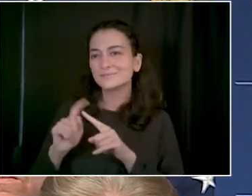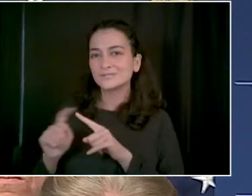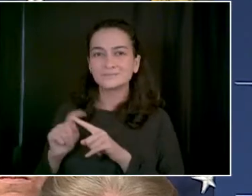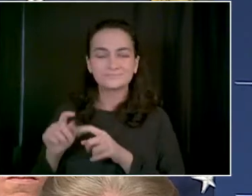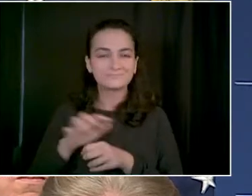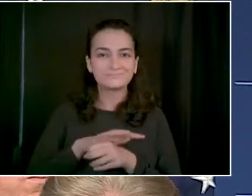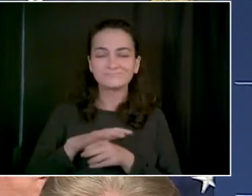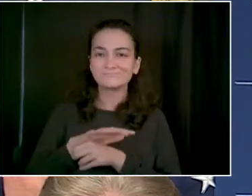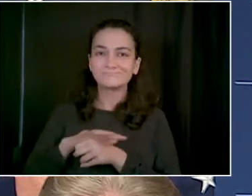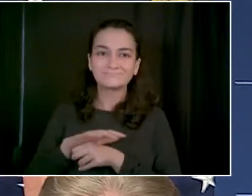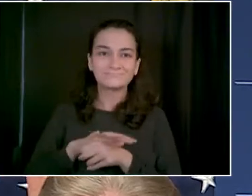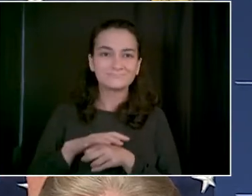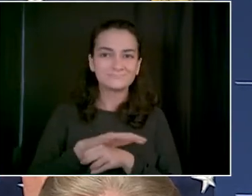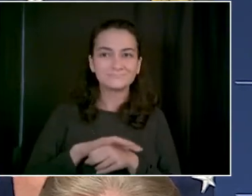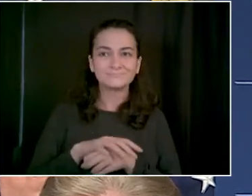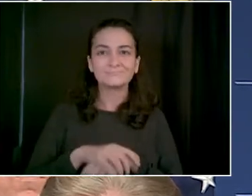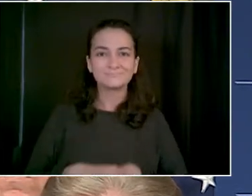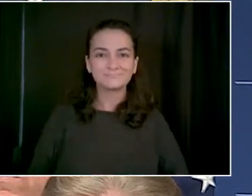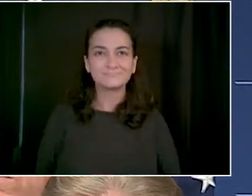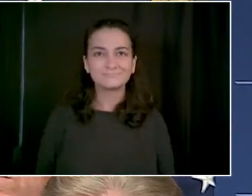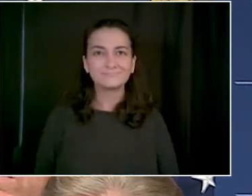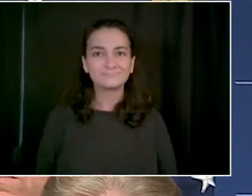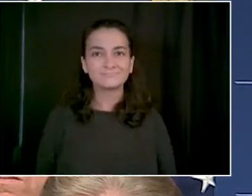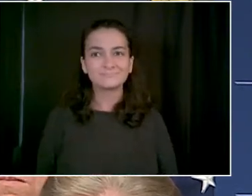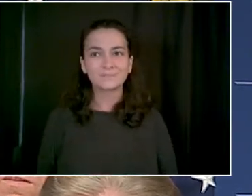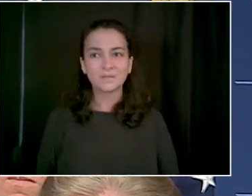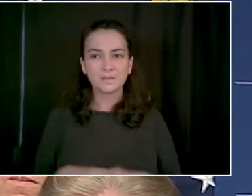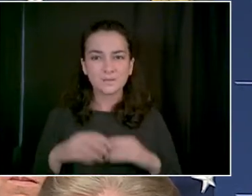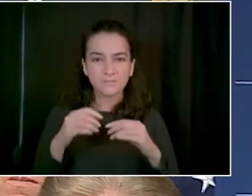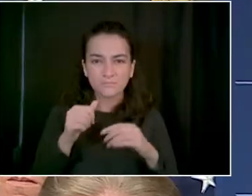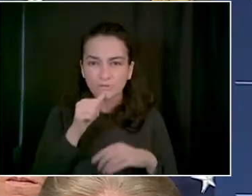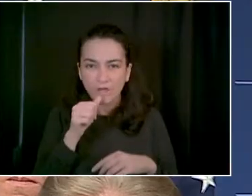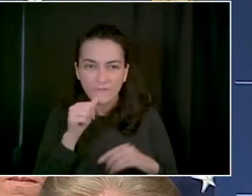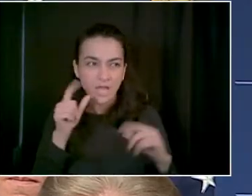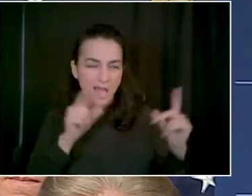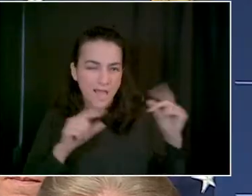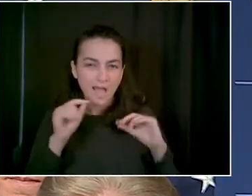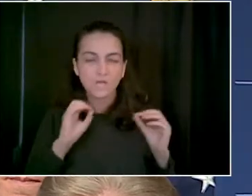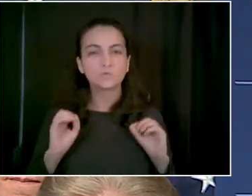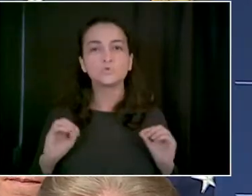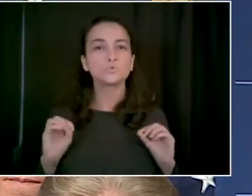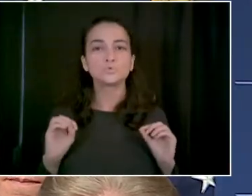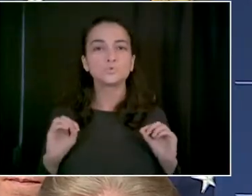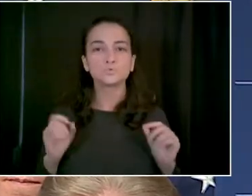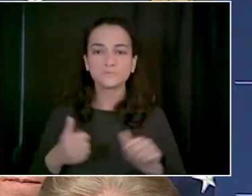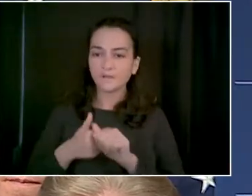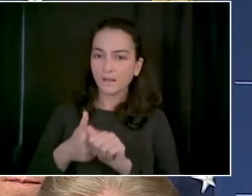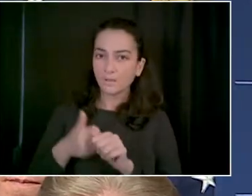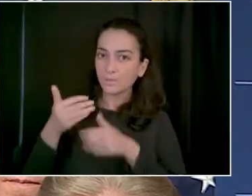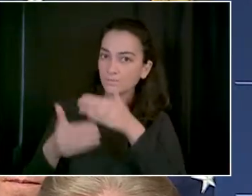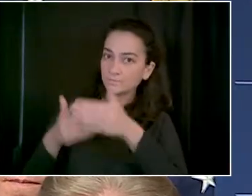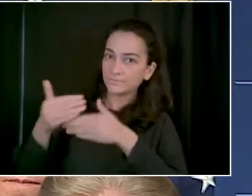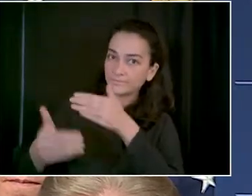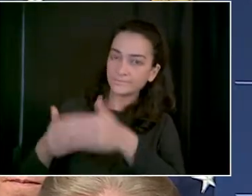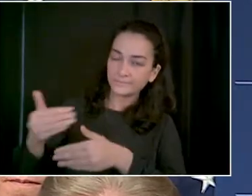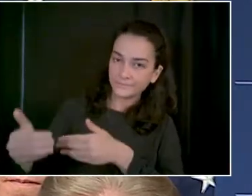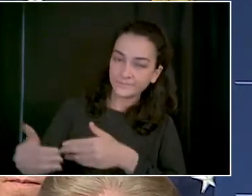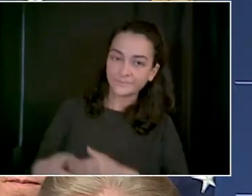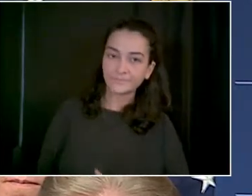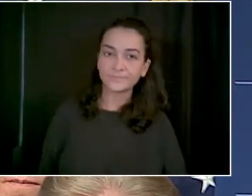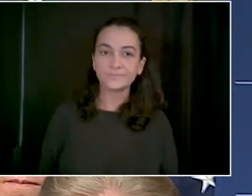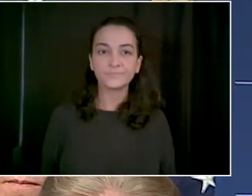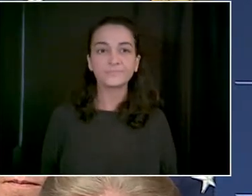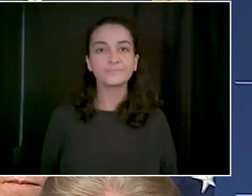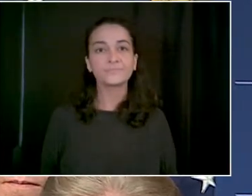officers being attacked and all of a sudden they decide to do their tips, we have nothing to do with that. We don't coordinate on